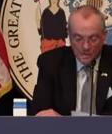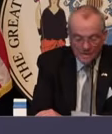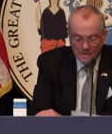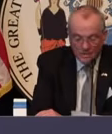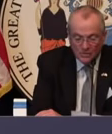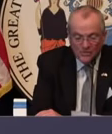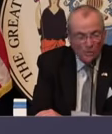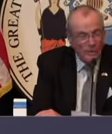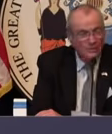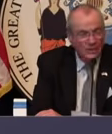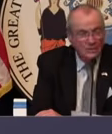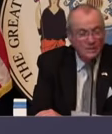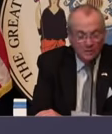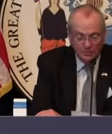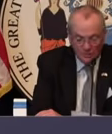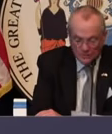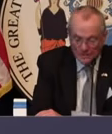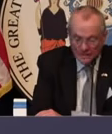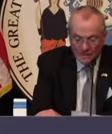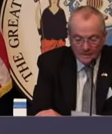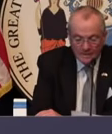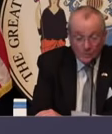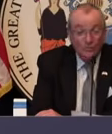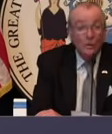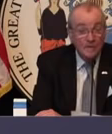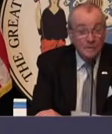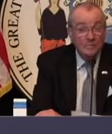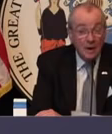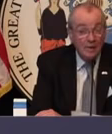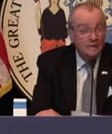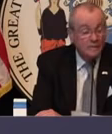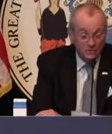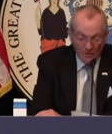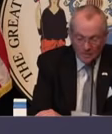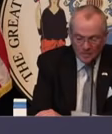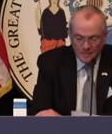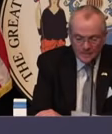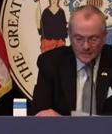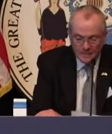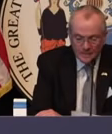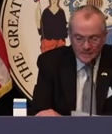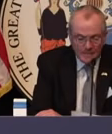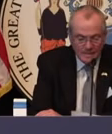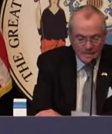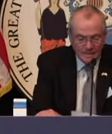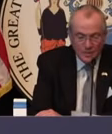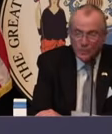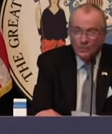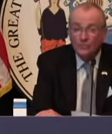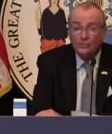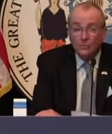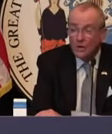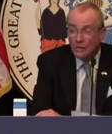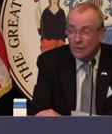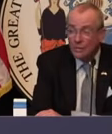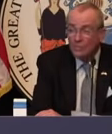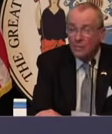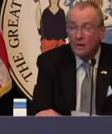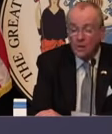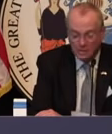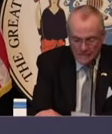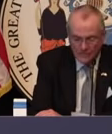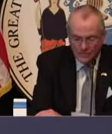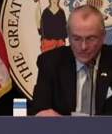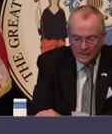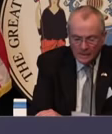over the weekend. She was 47 years old, was going to be married this summer. She was an extraordinary woman